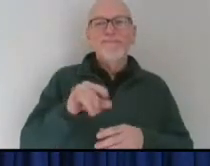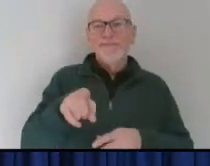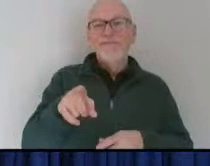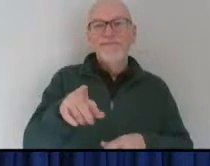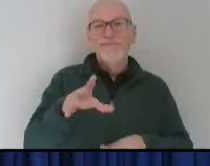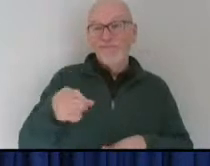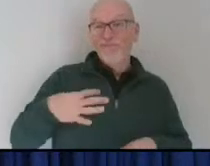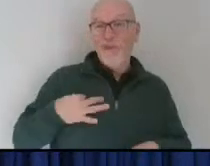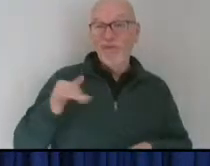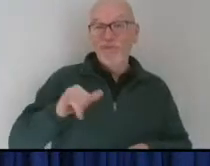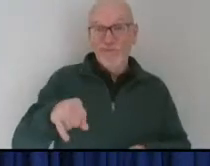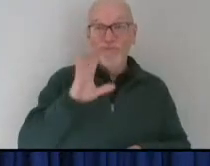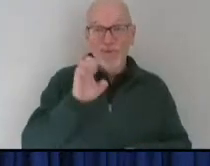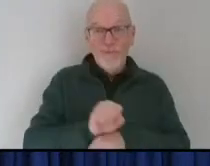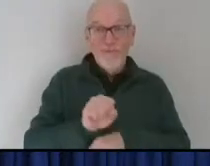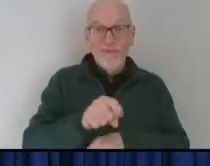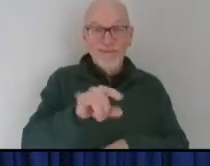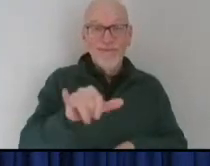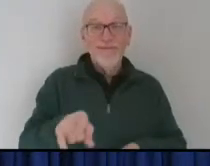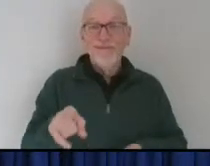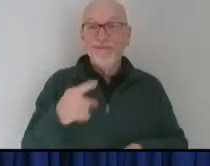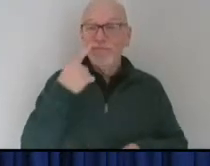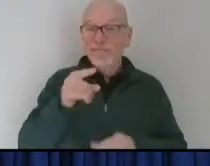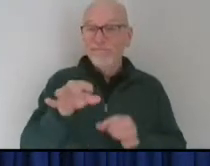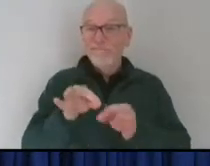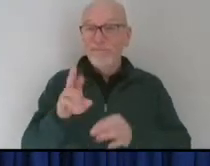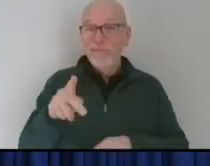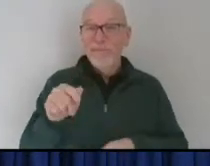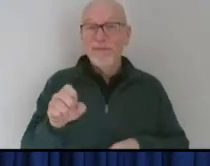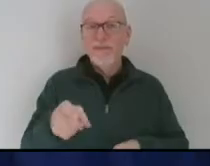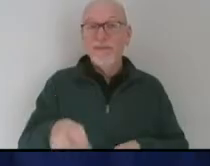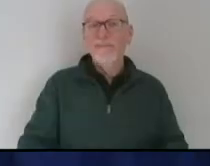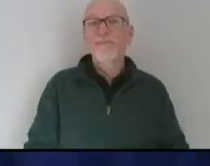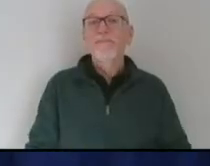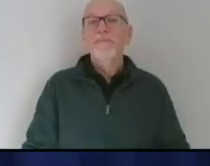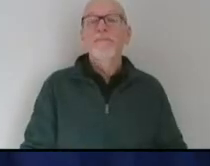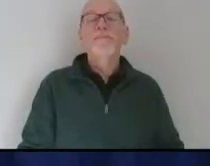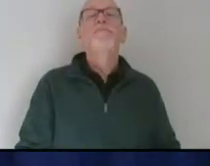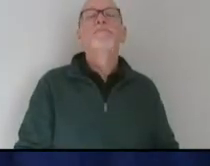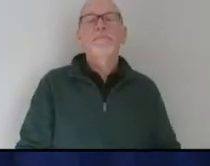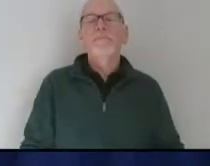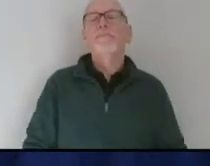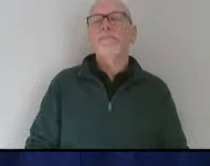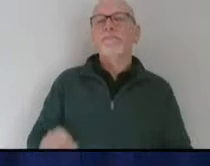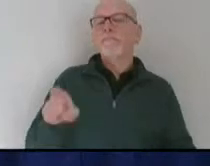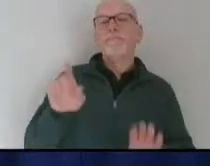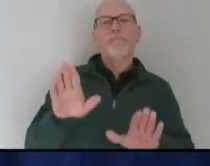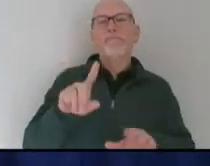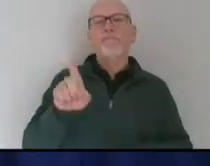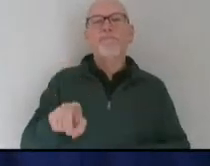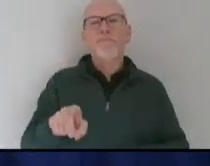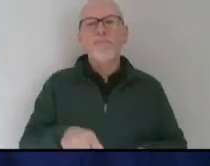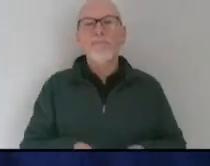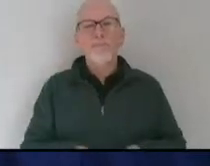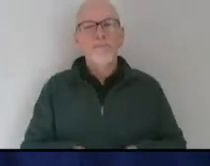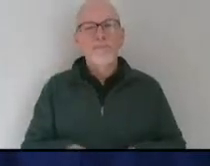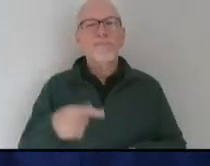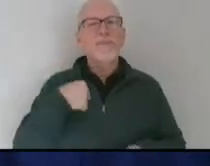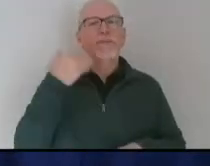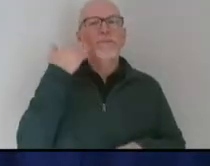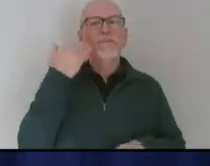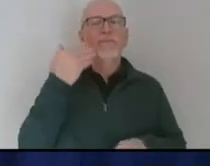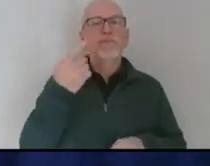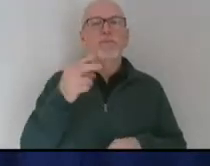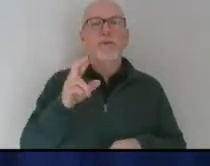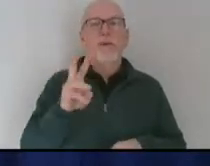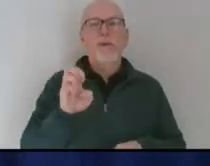actually. Yeah, exactly. You want to give an update to Rich and to anyone that's watching? So I think it's an excellent question, and I know that Dr.